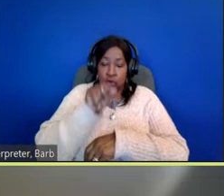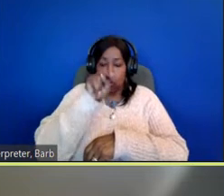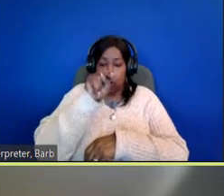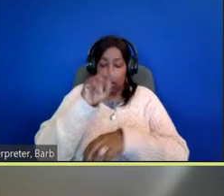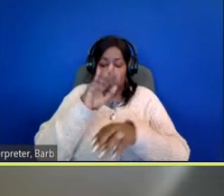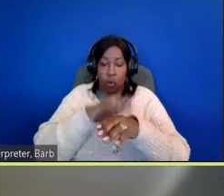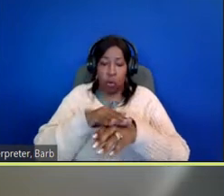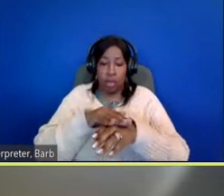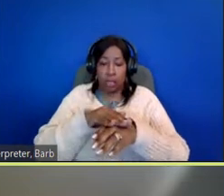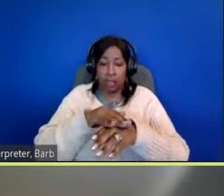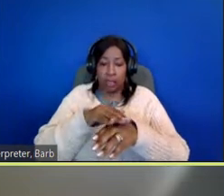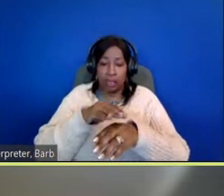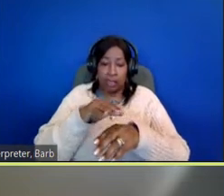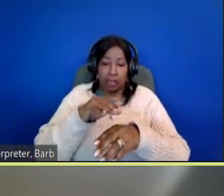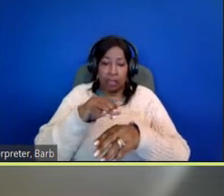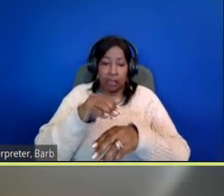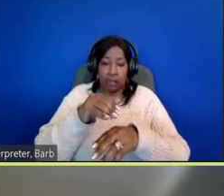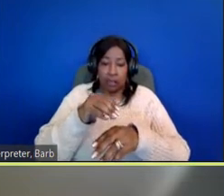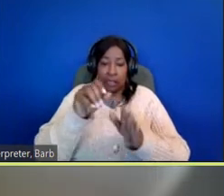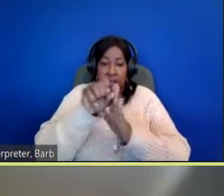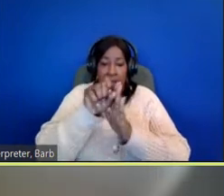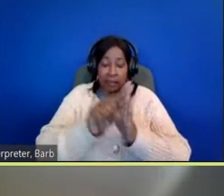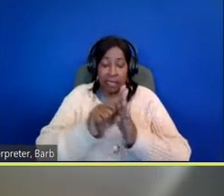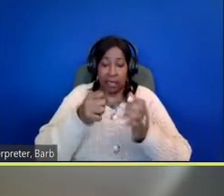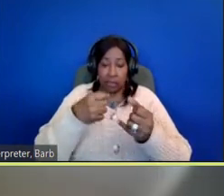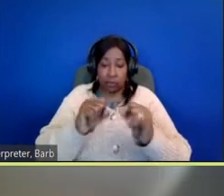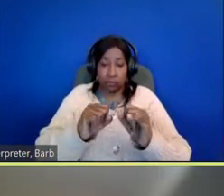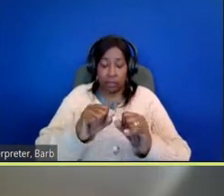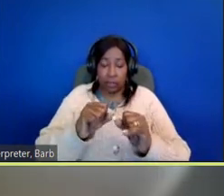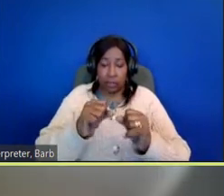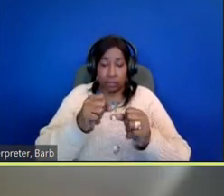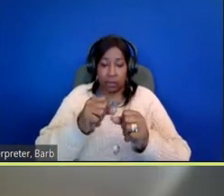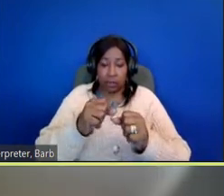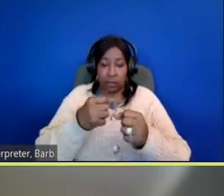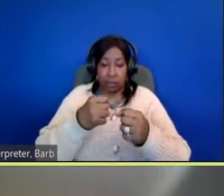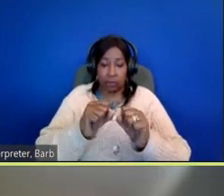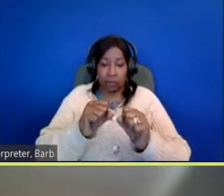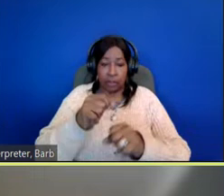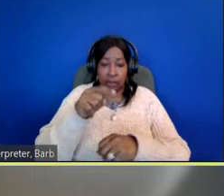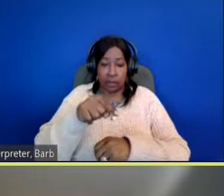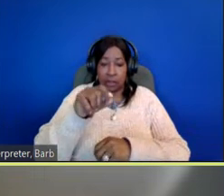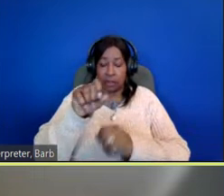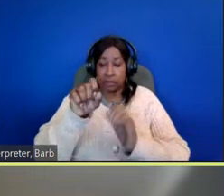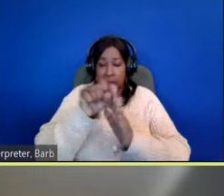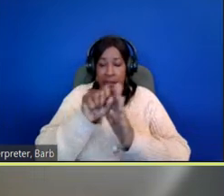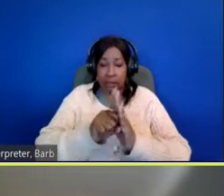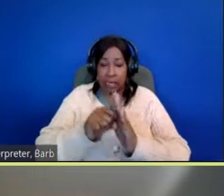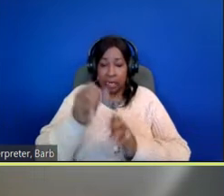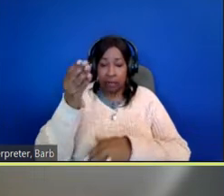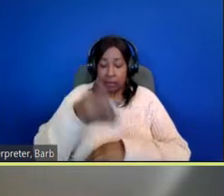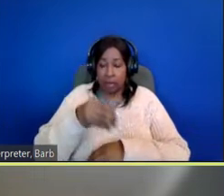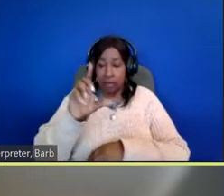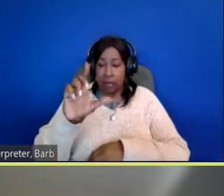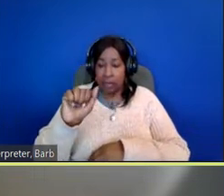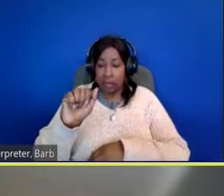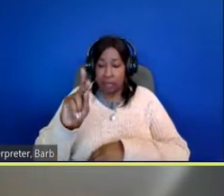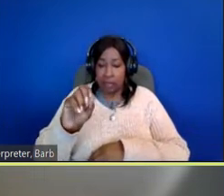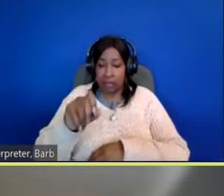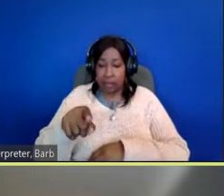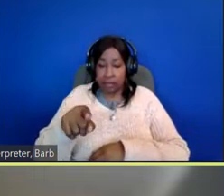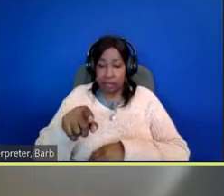Lake, which will be managed by CDOT with close coordination by CTA for input and